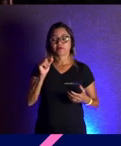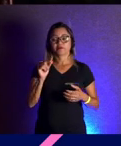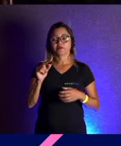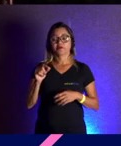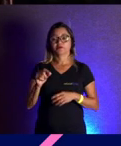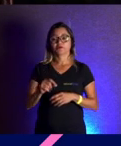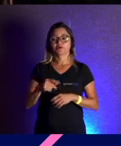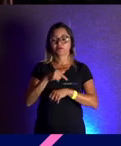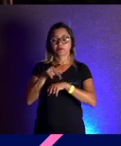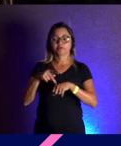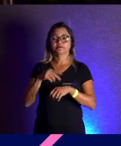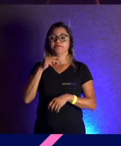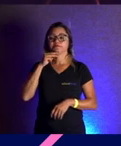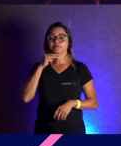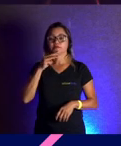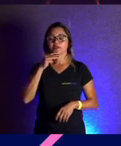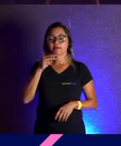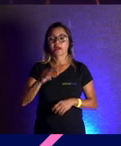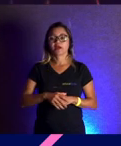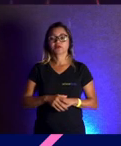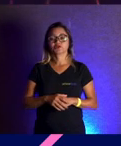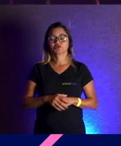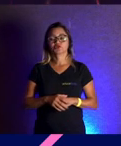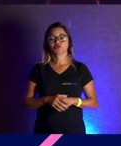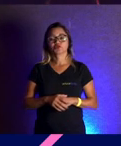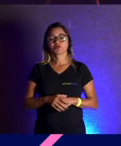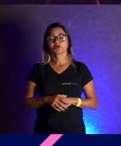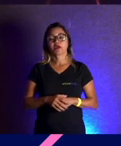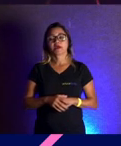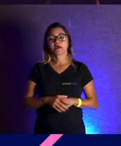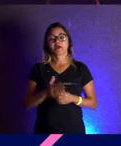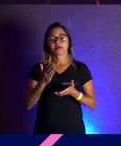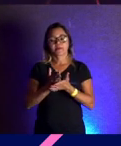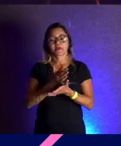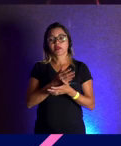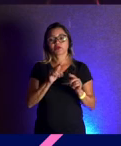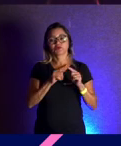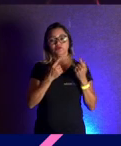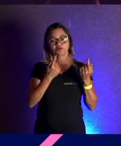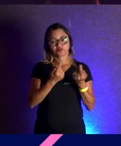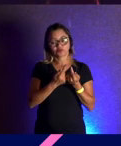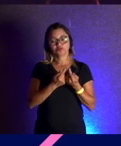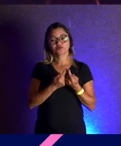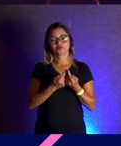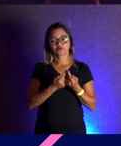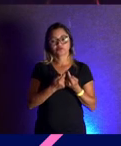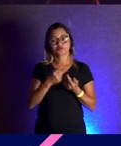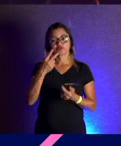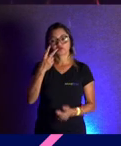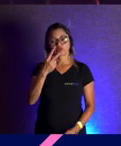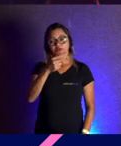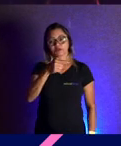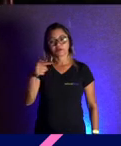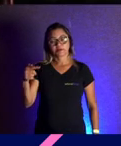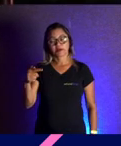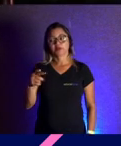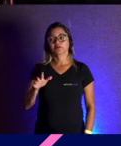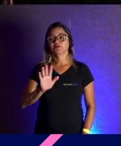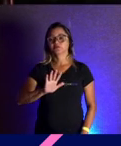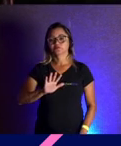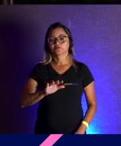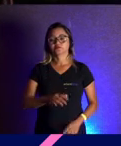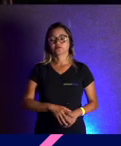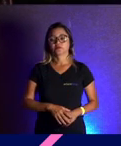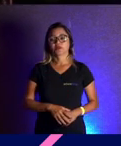were all there, but in April, half the team went on for 2 weeks. We really missed the team for the So